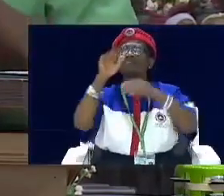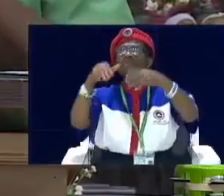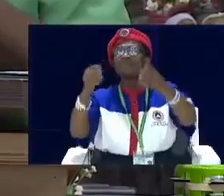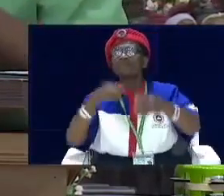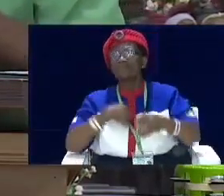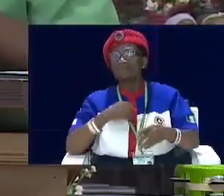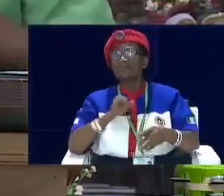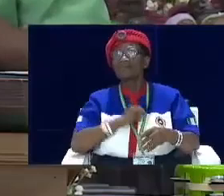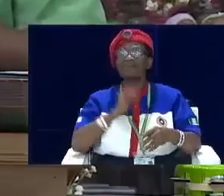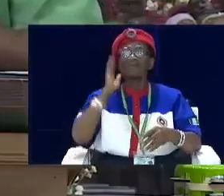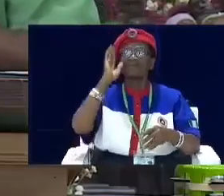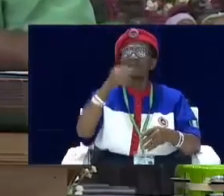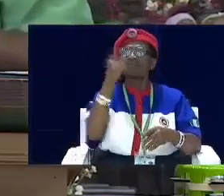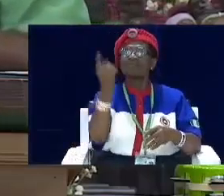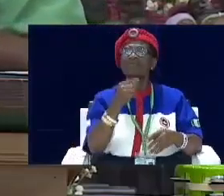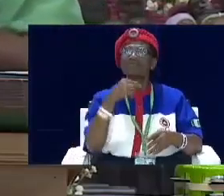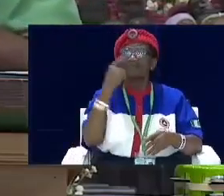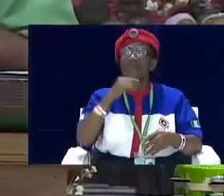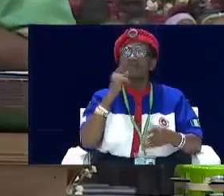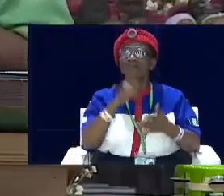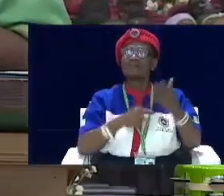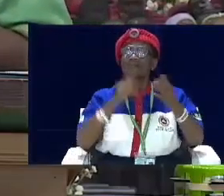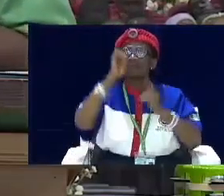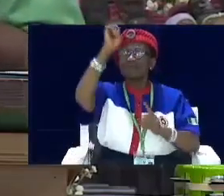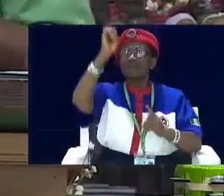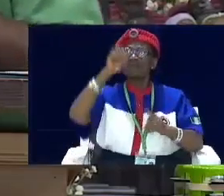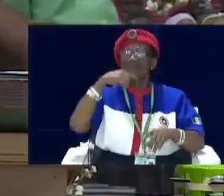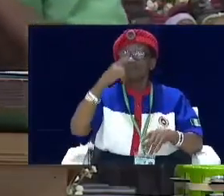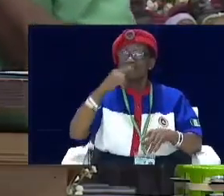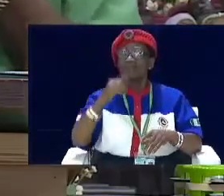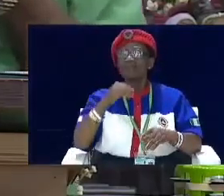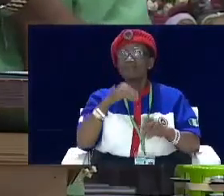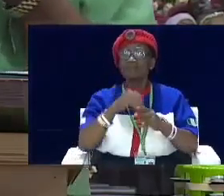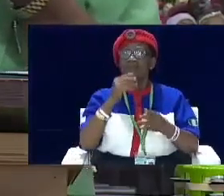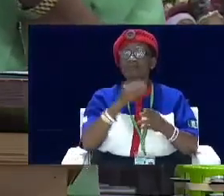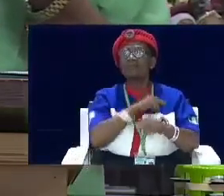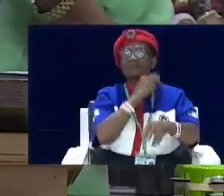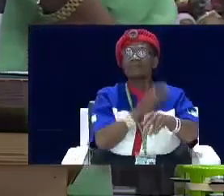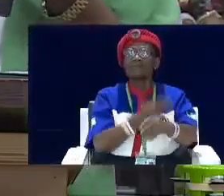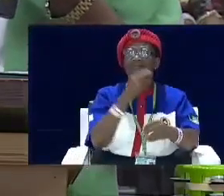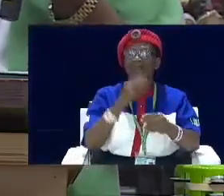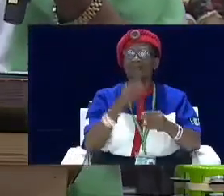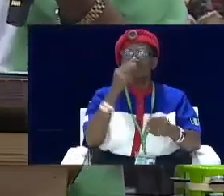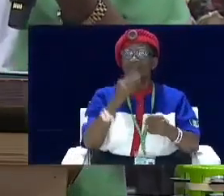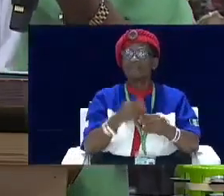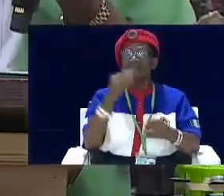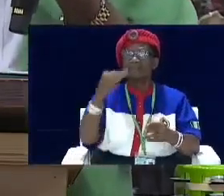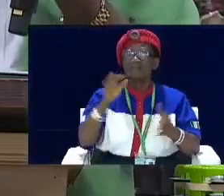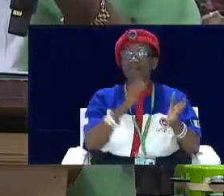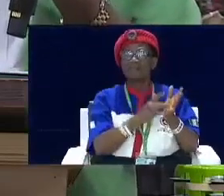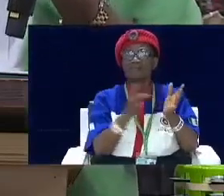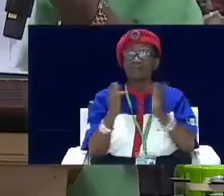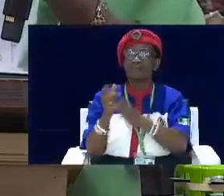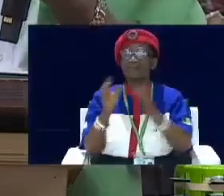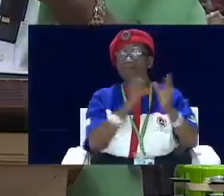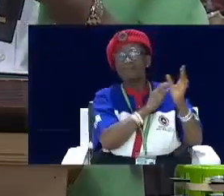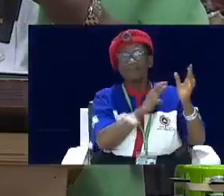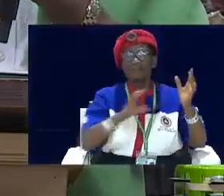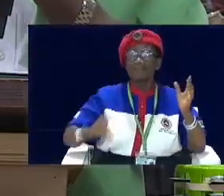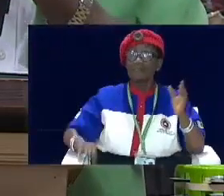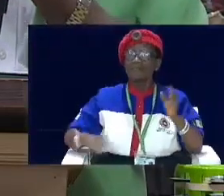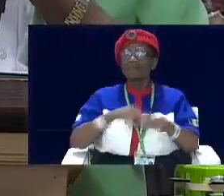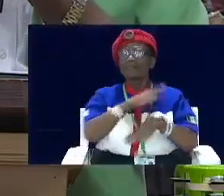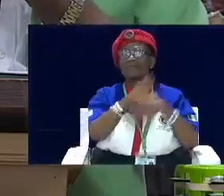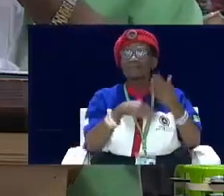he says. Oh, Tolo, Rumba, Son, Nikoli, Miman, So. And in the mighty name of Jesus Christ, you look on Lati, Jesu Christi. All